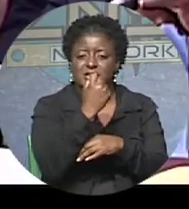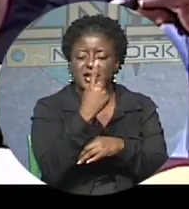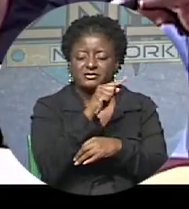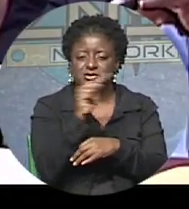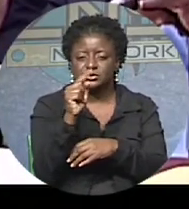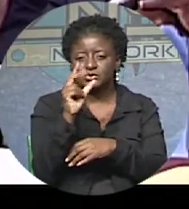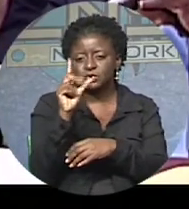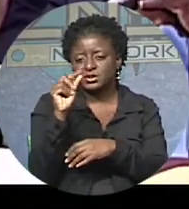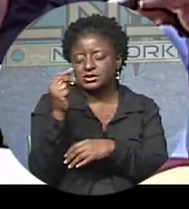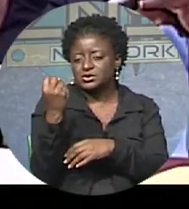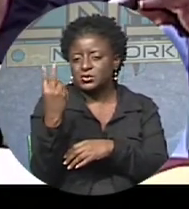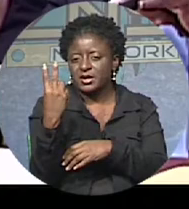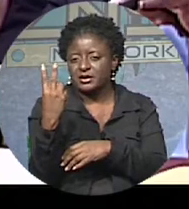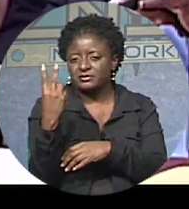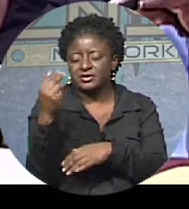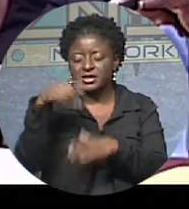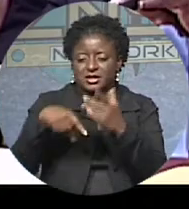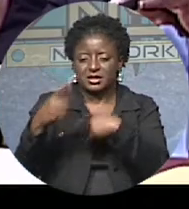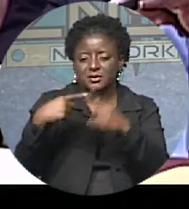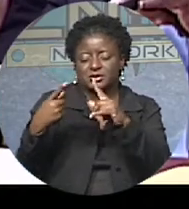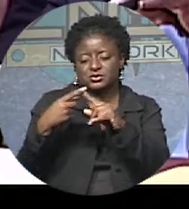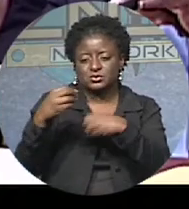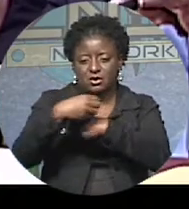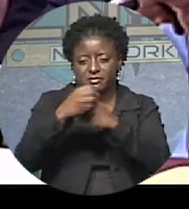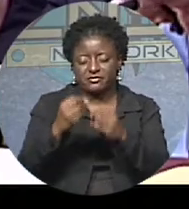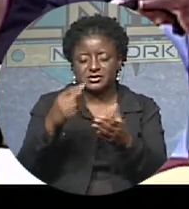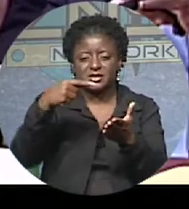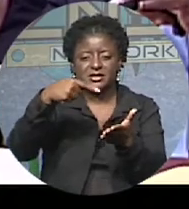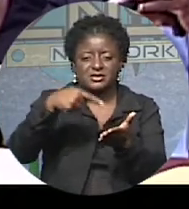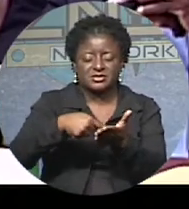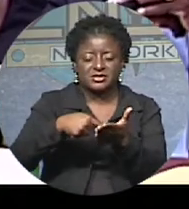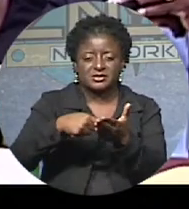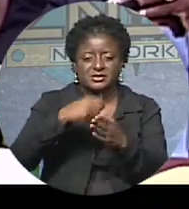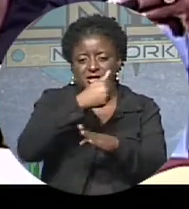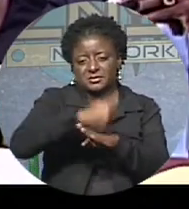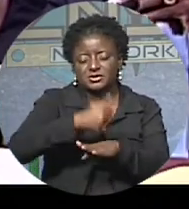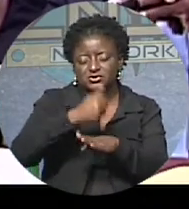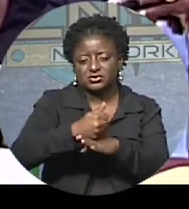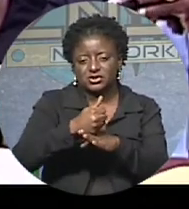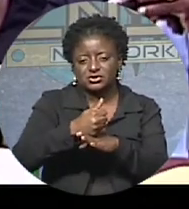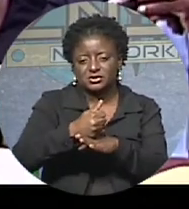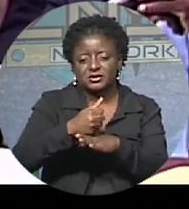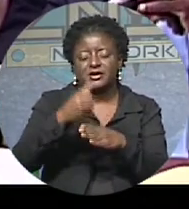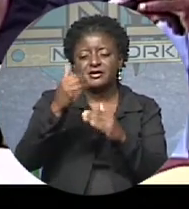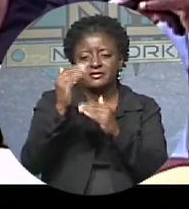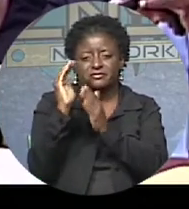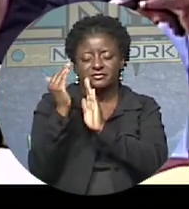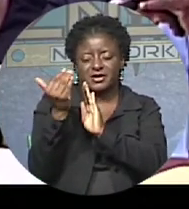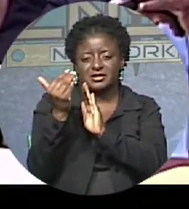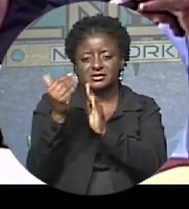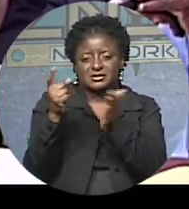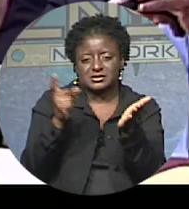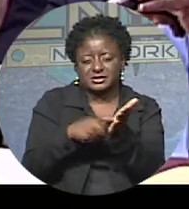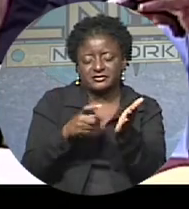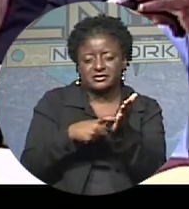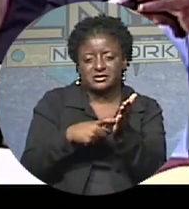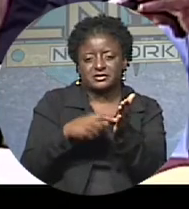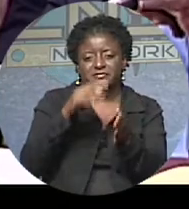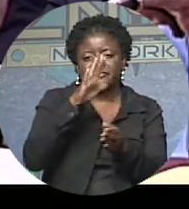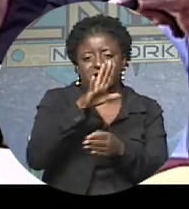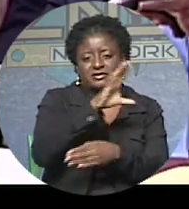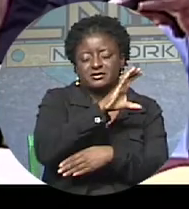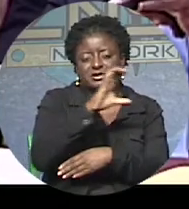2011-2012, upon coming to office, this administration faced a GFS deficit of $504